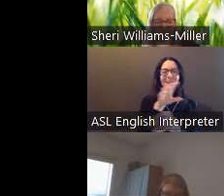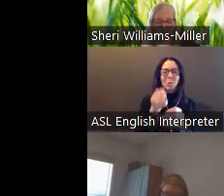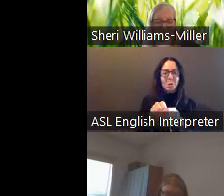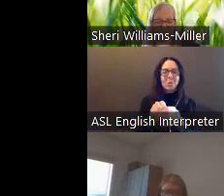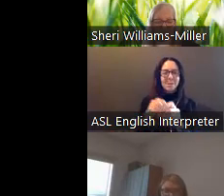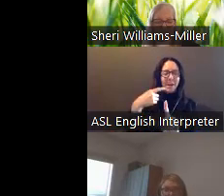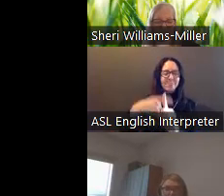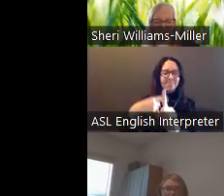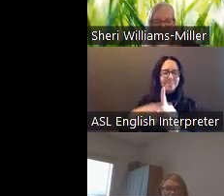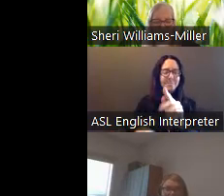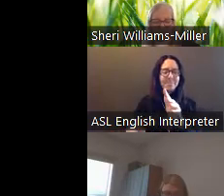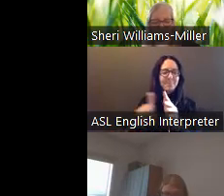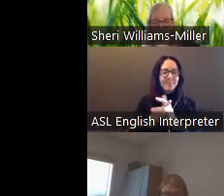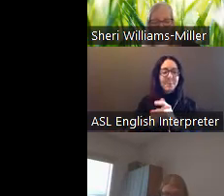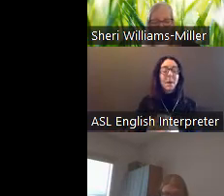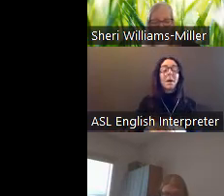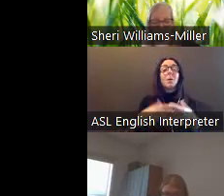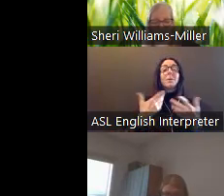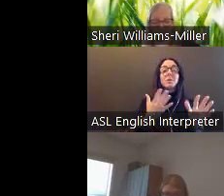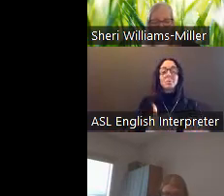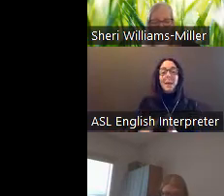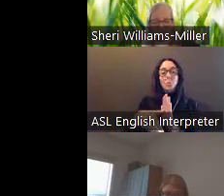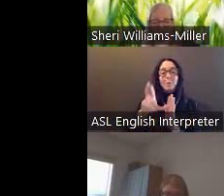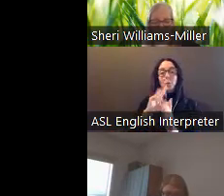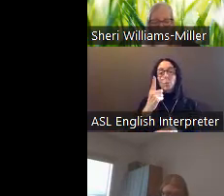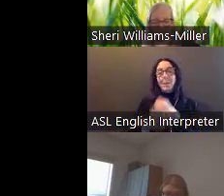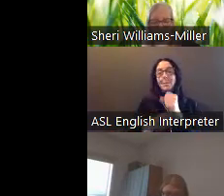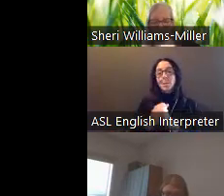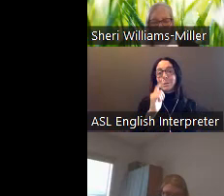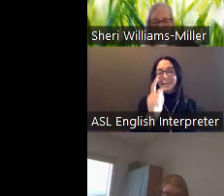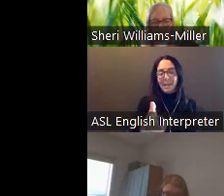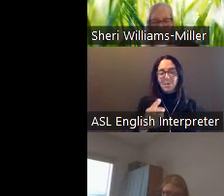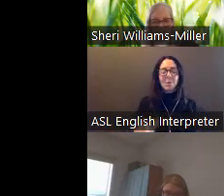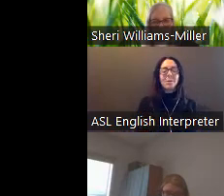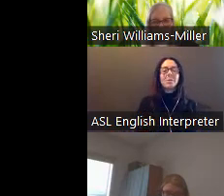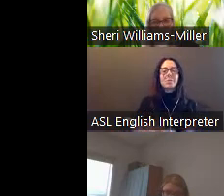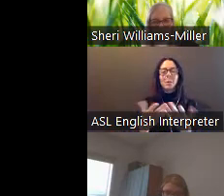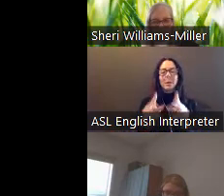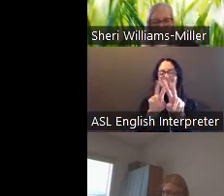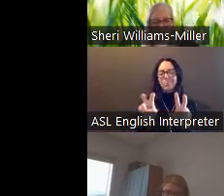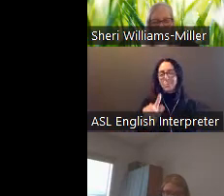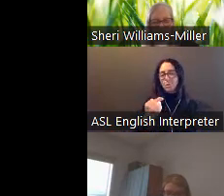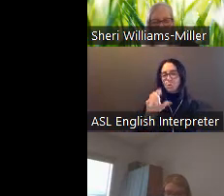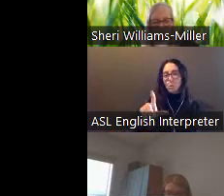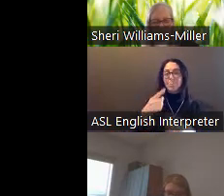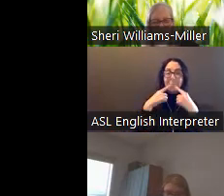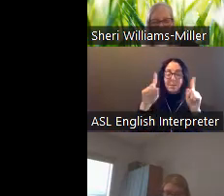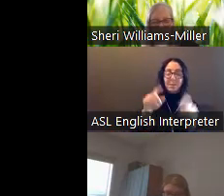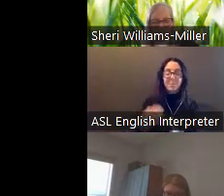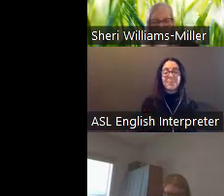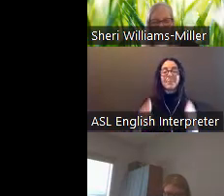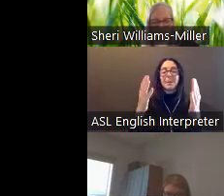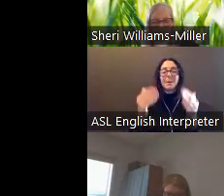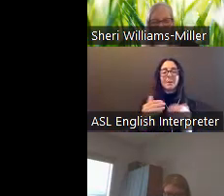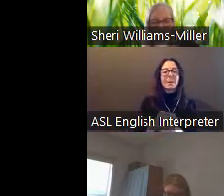planned a review in 1 year to audit of the tool, the incidence of elder abuse within